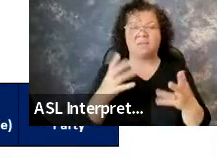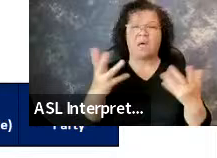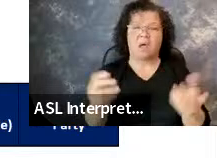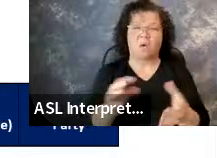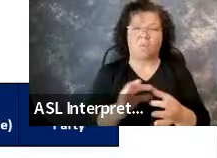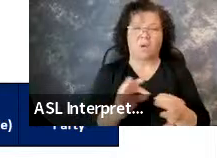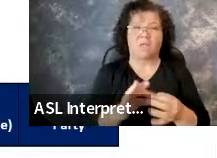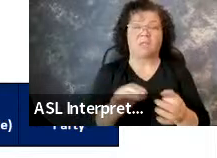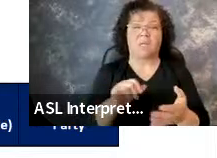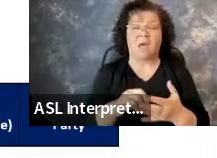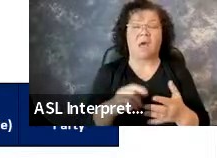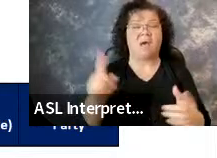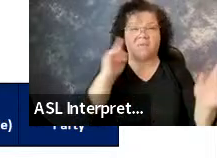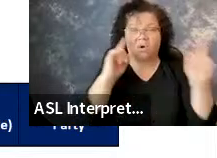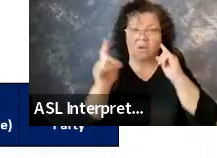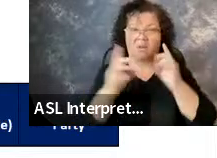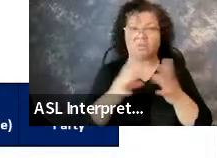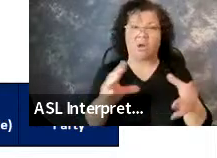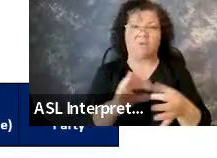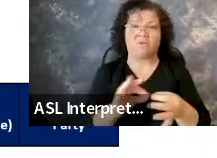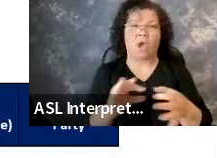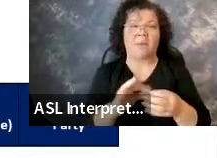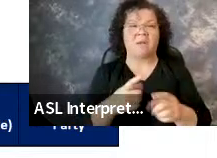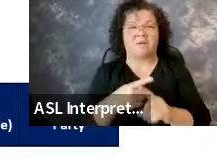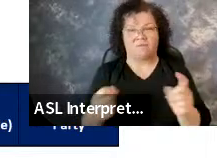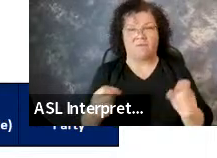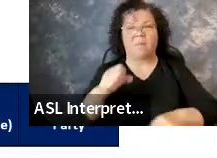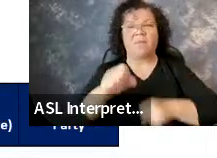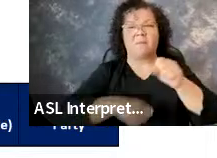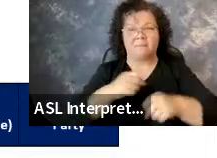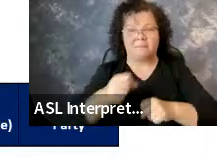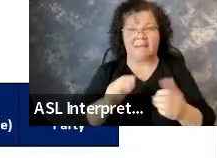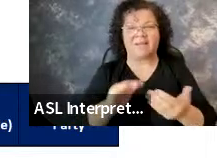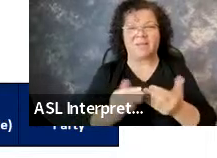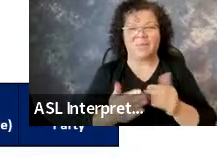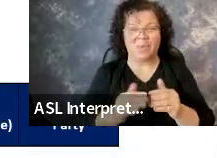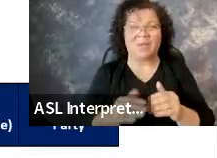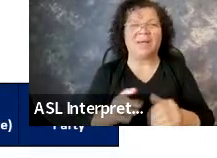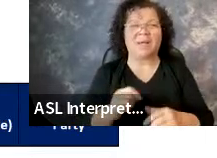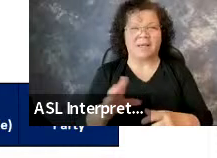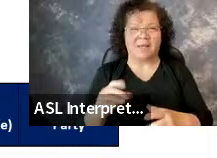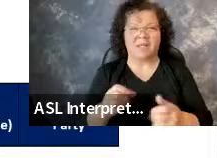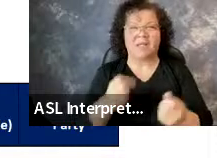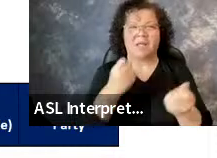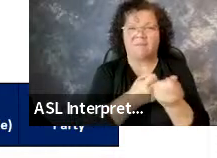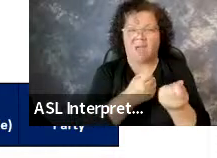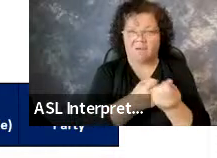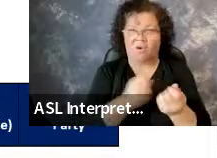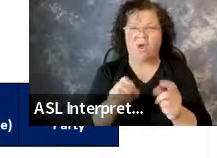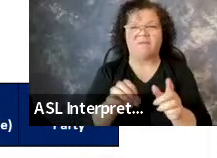heard a lot of comment from the bike communities in favor of an elevator.